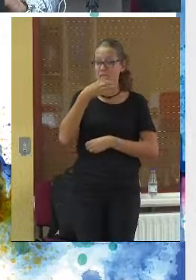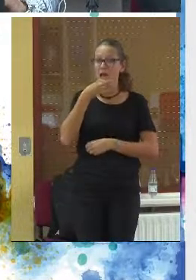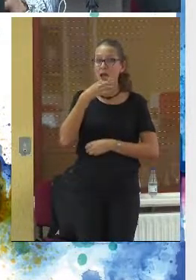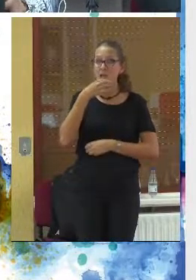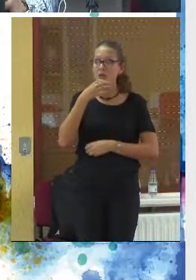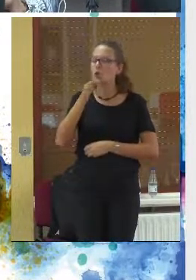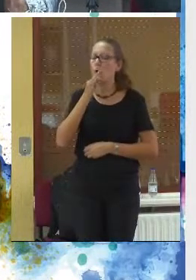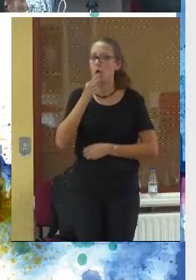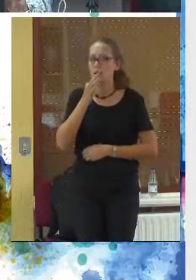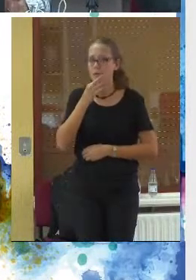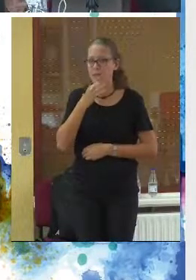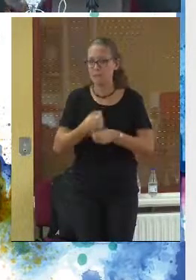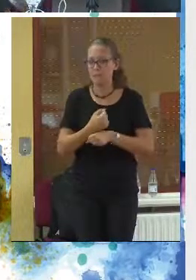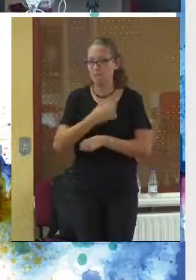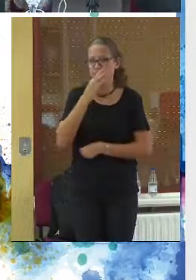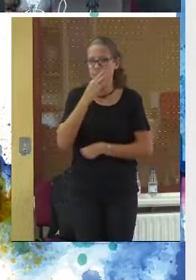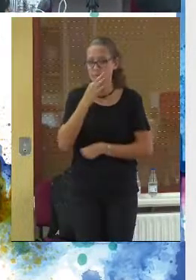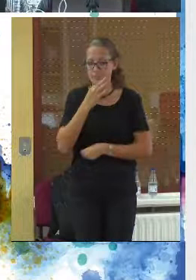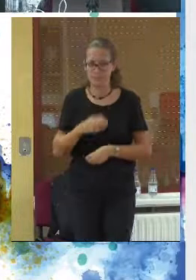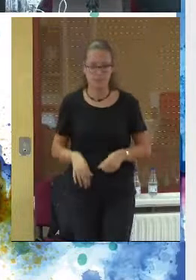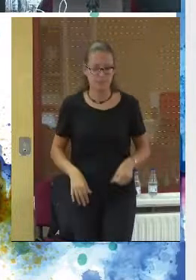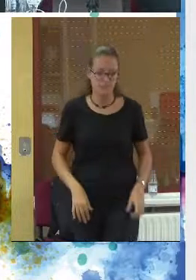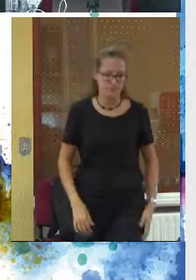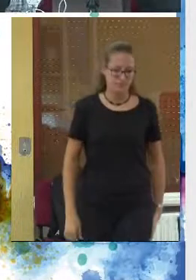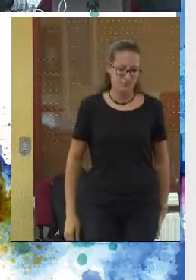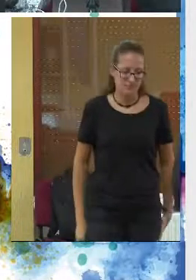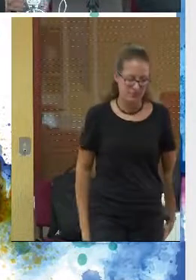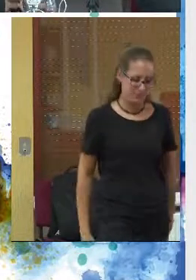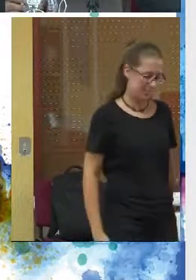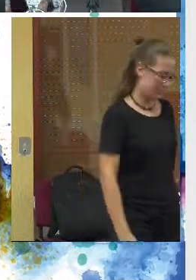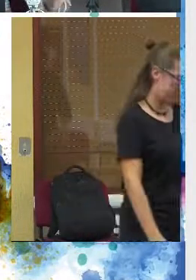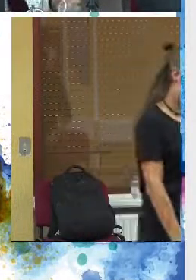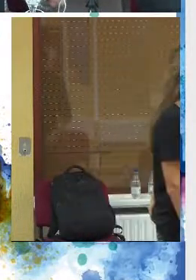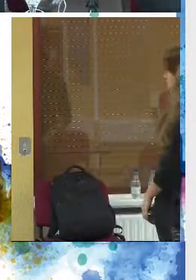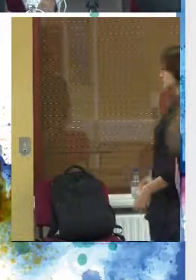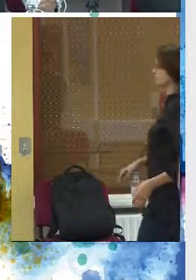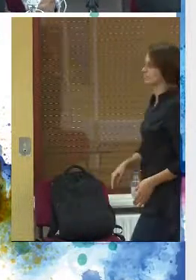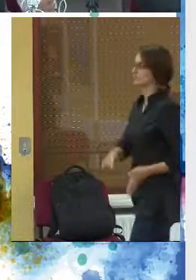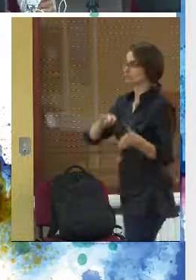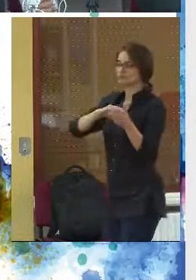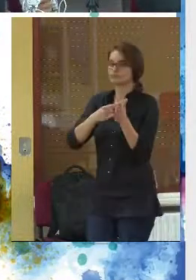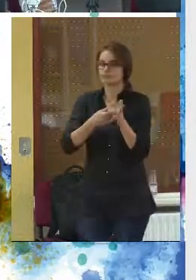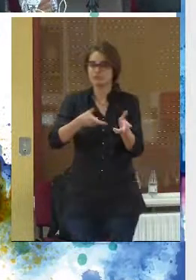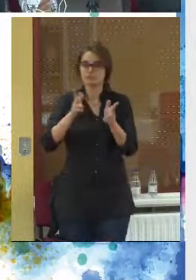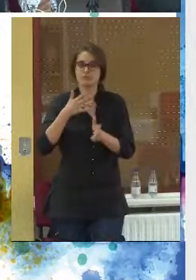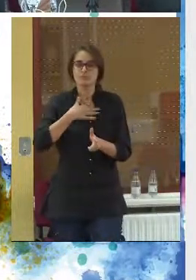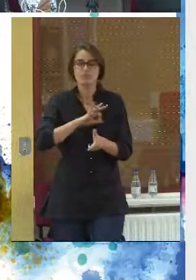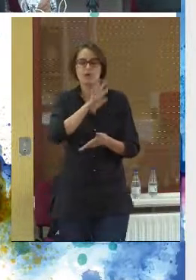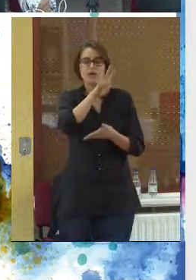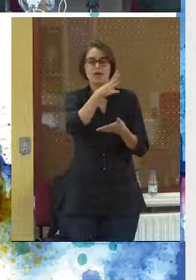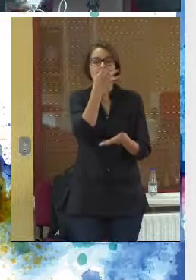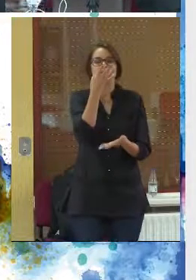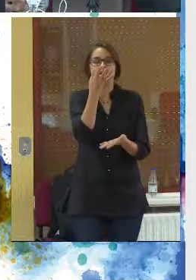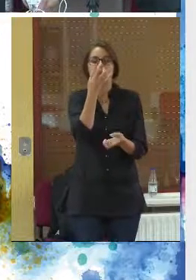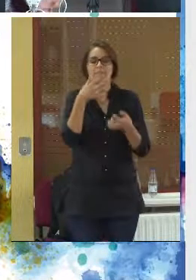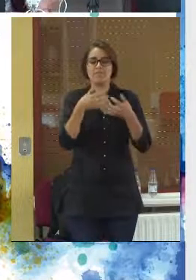they still have something they should have completed at 6 p.m. You can also draw monthly reports for the